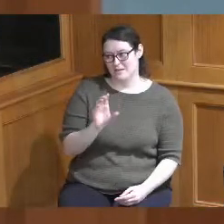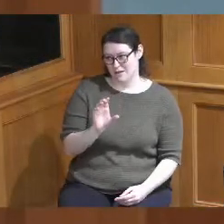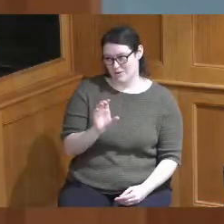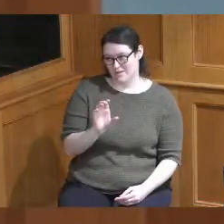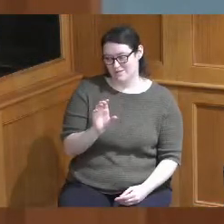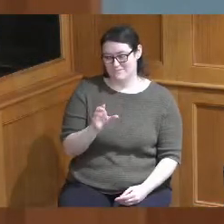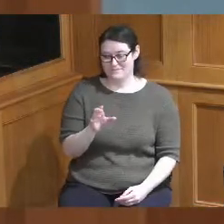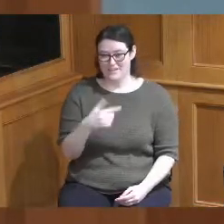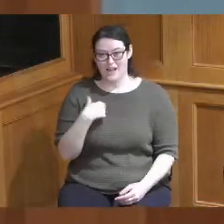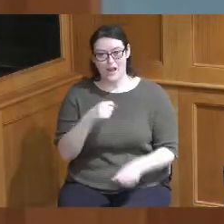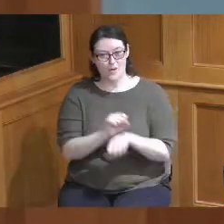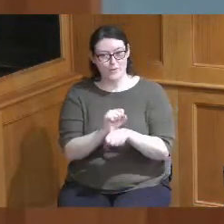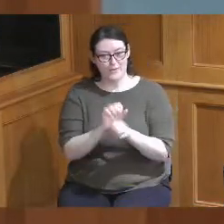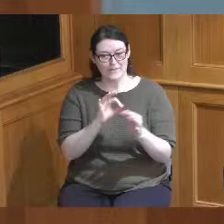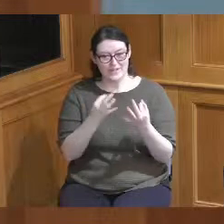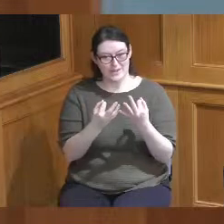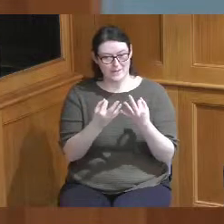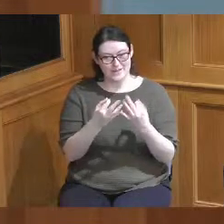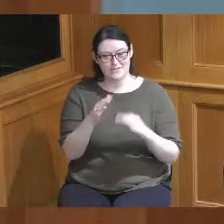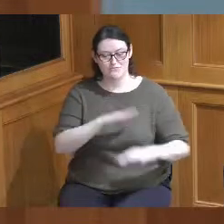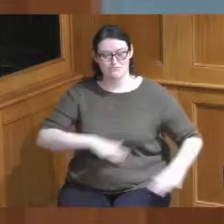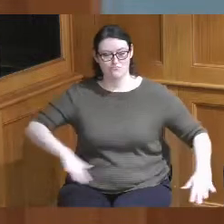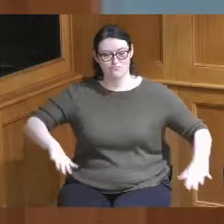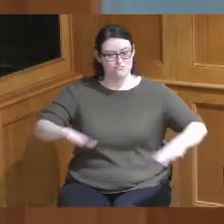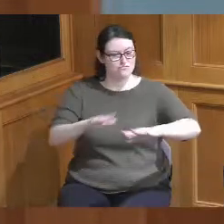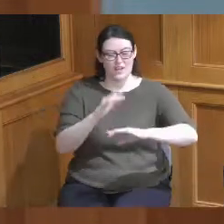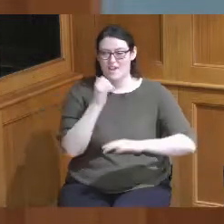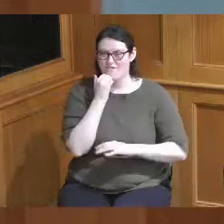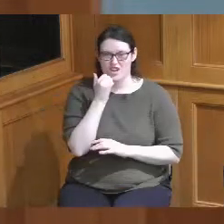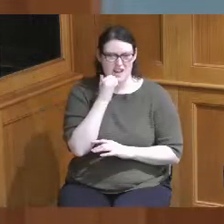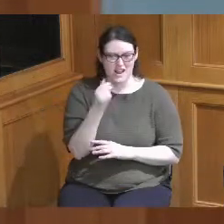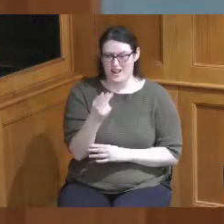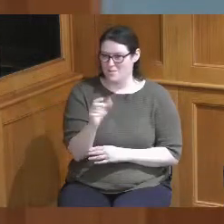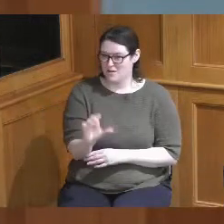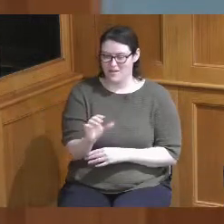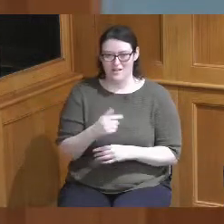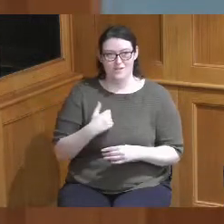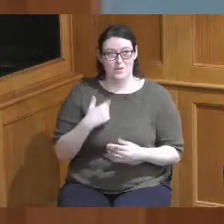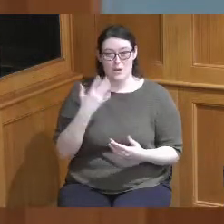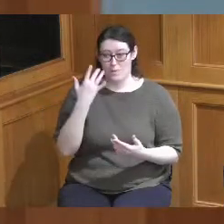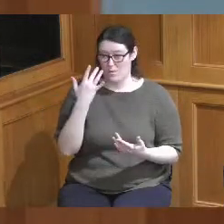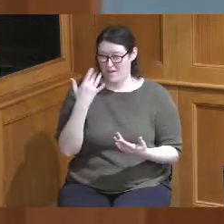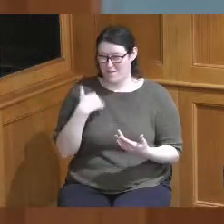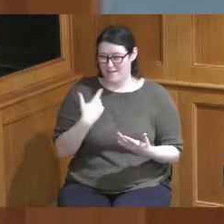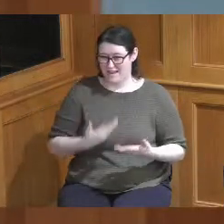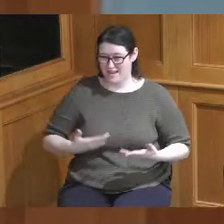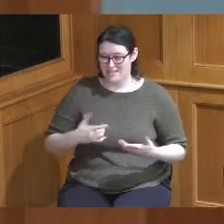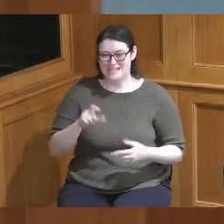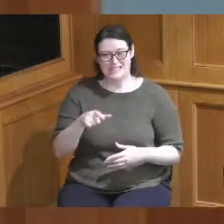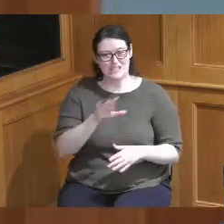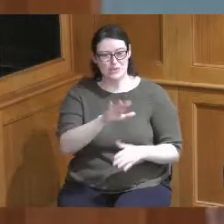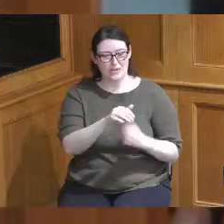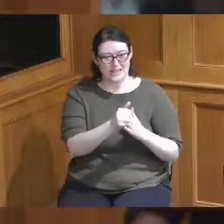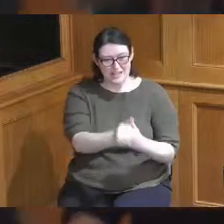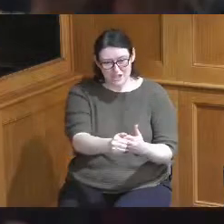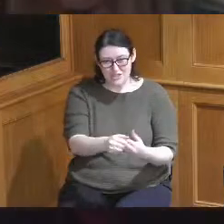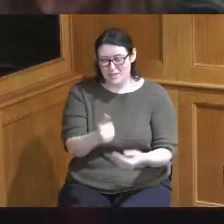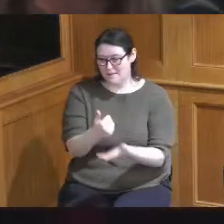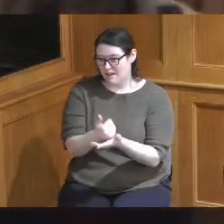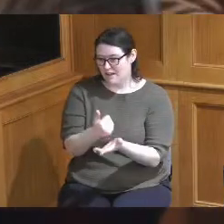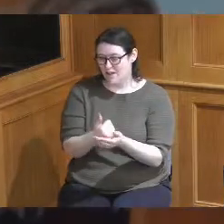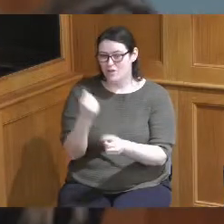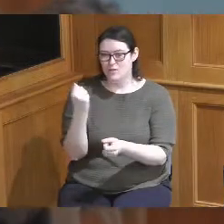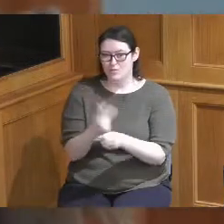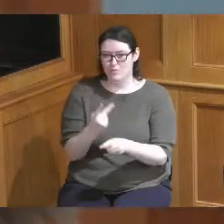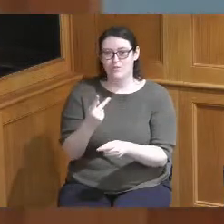work with families across Hamilton County every day. I'm here because we need your help and leadership to approve the highest